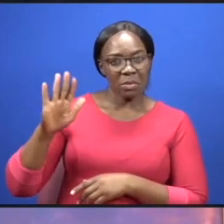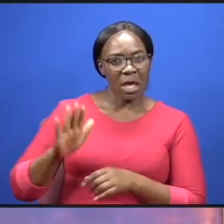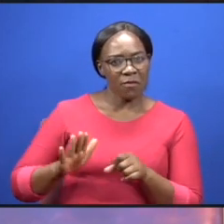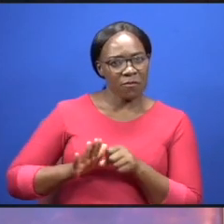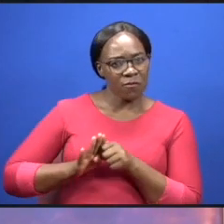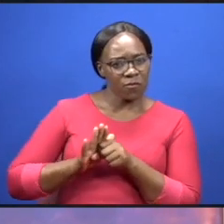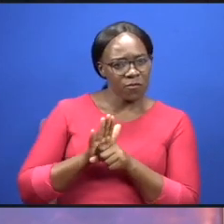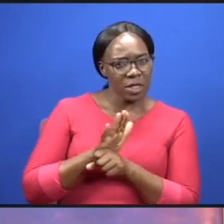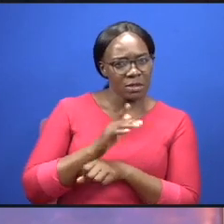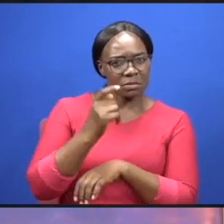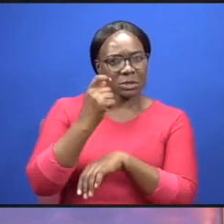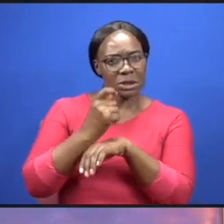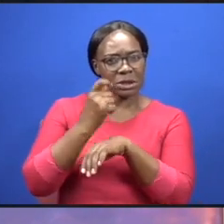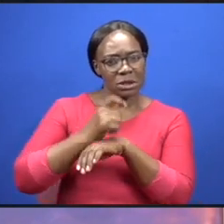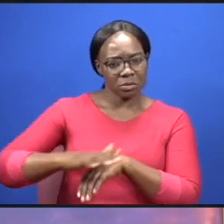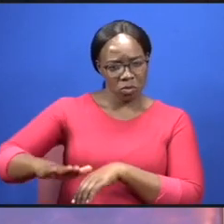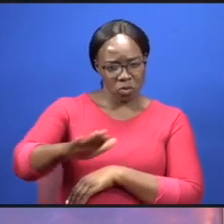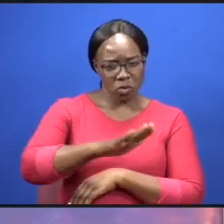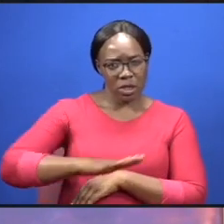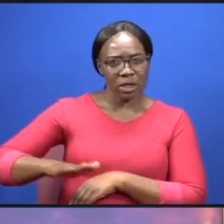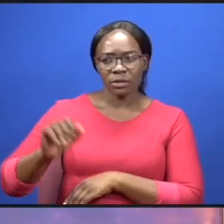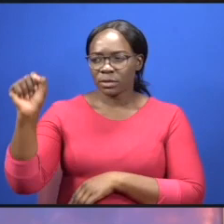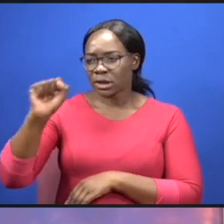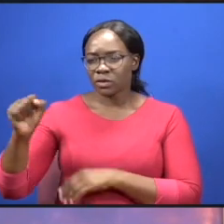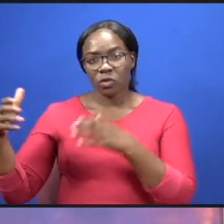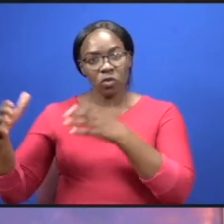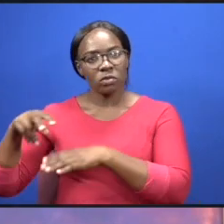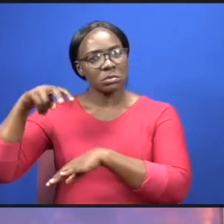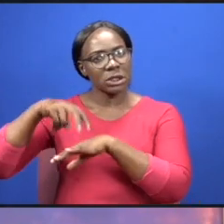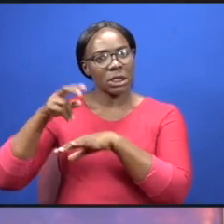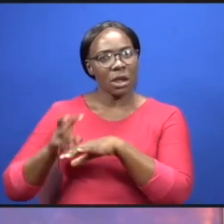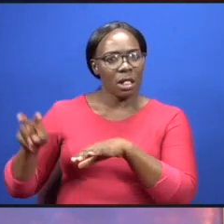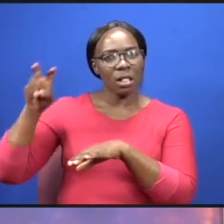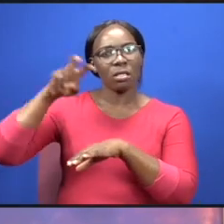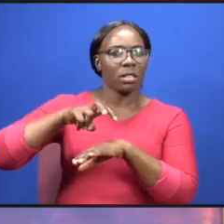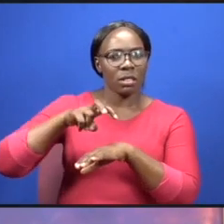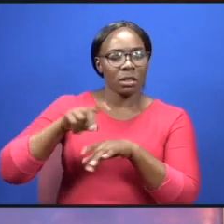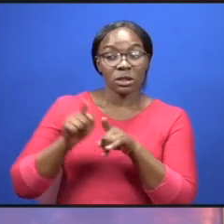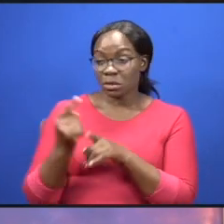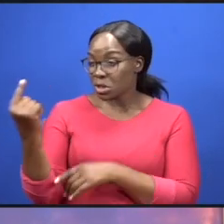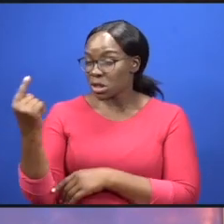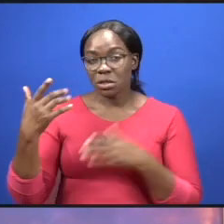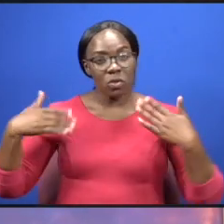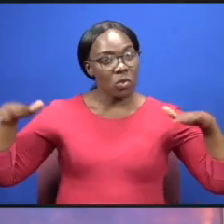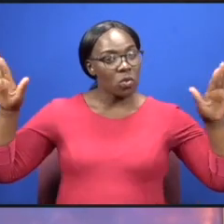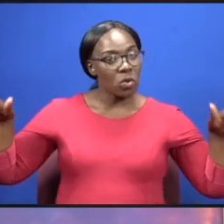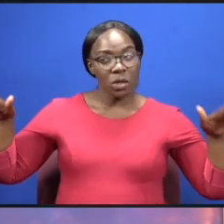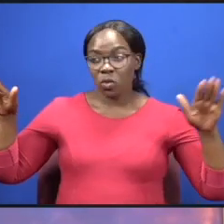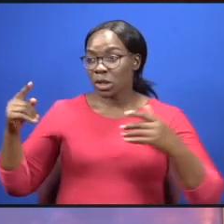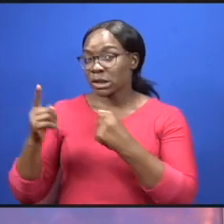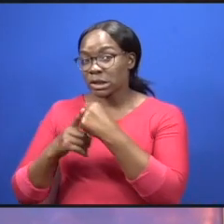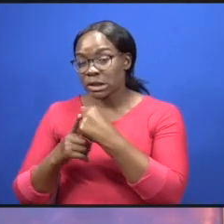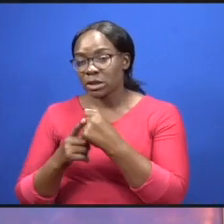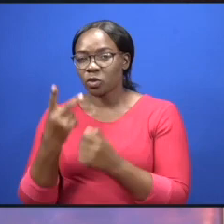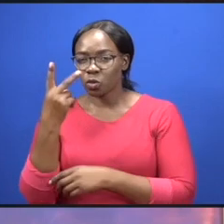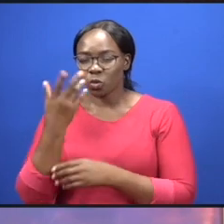filled the temple. Seraphim were standing above him. They each had 6 wings. With 2